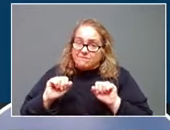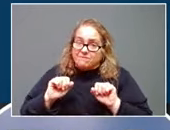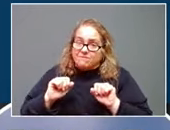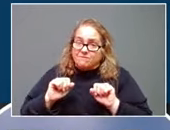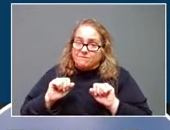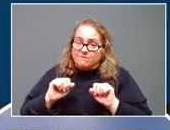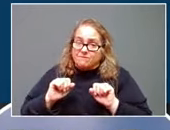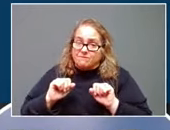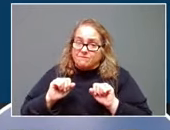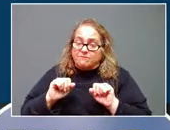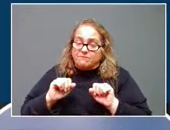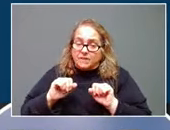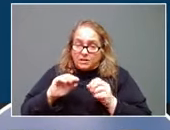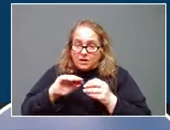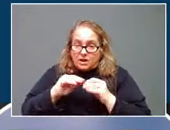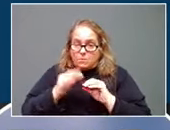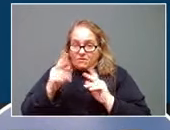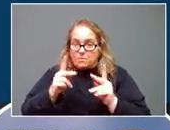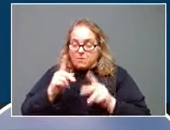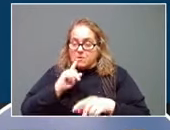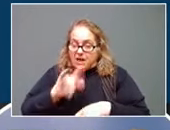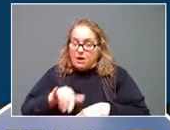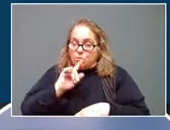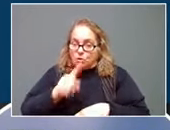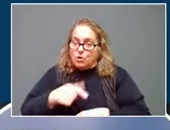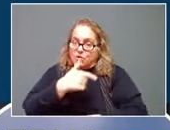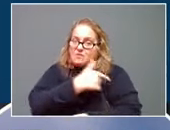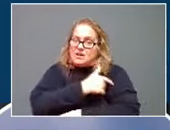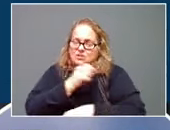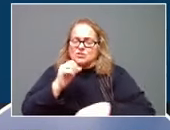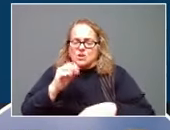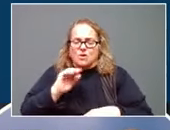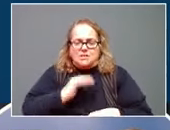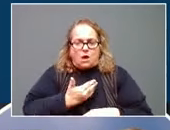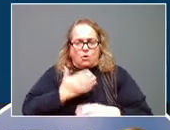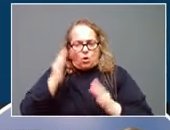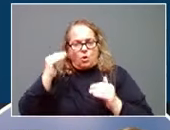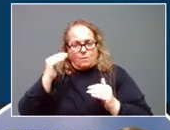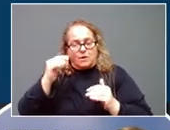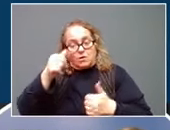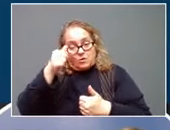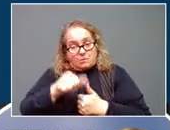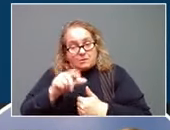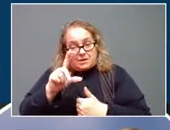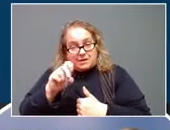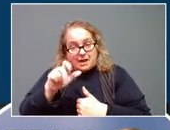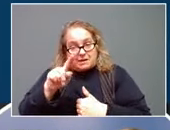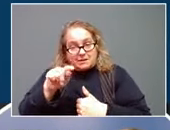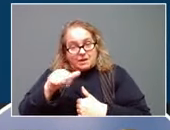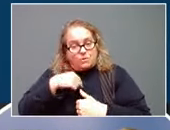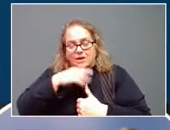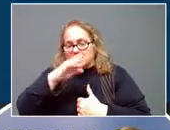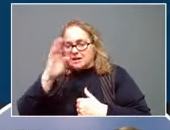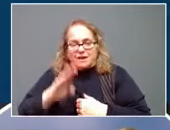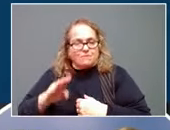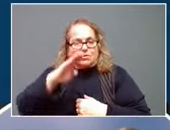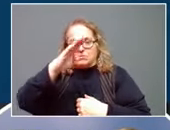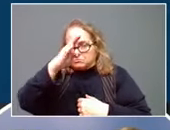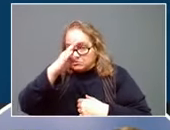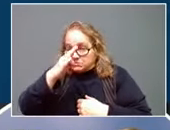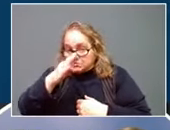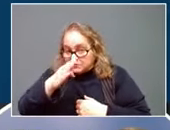that have been vaccinated. So it's certainly our hope. Now, remember, at Delta, we never made it back down. We never made